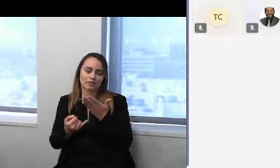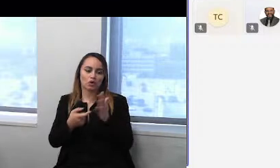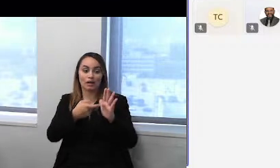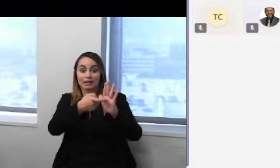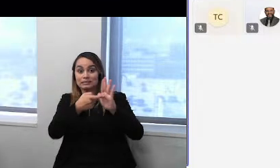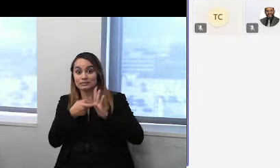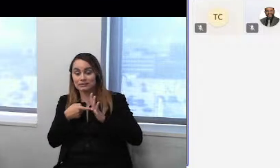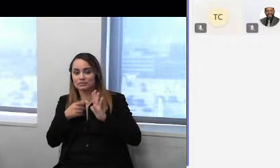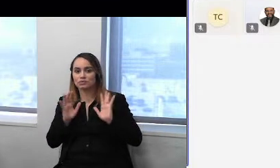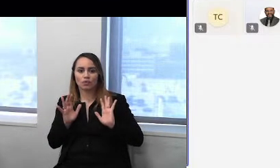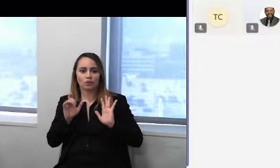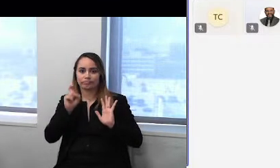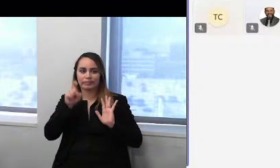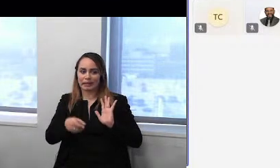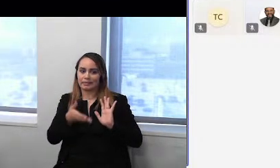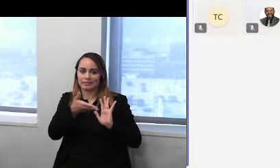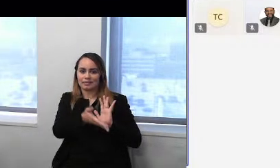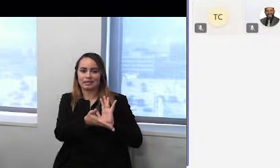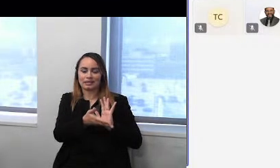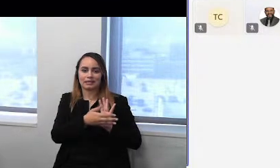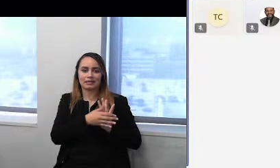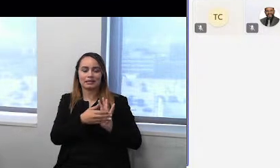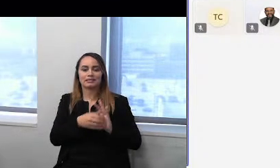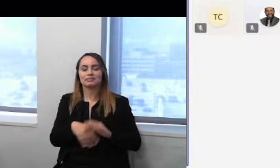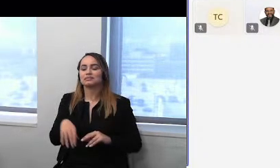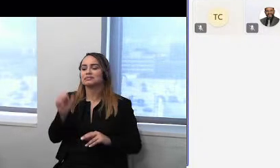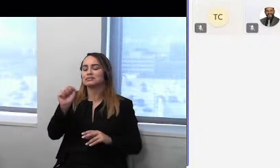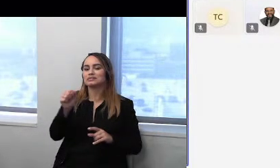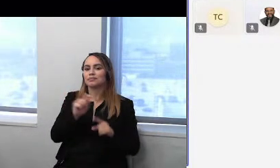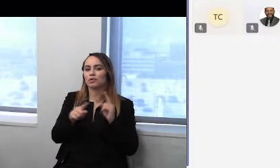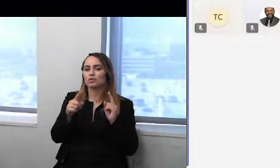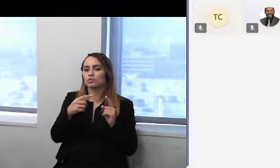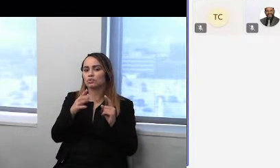And that's what I'm trying to say. I'm talking specifically about